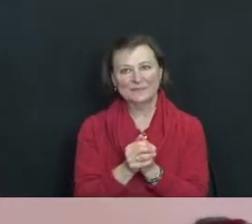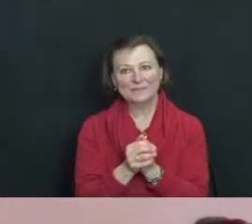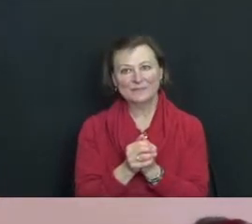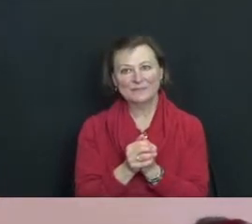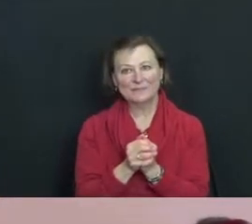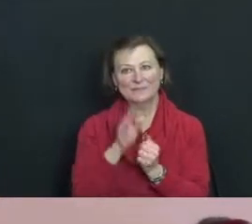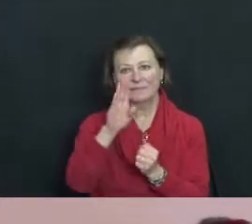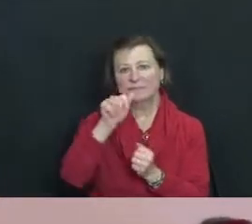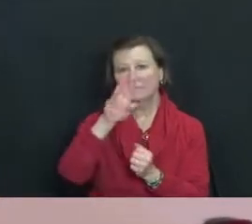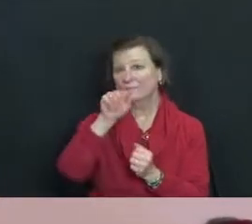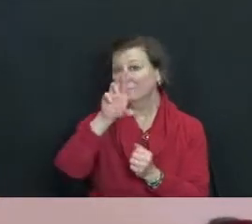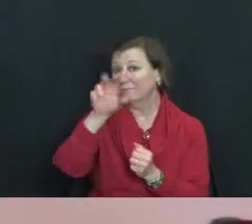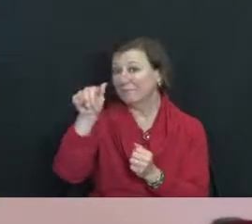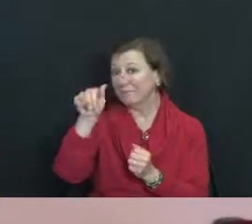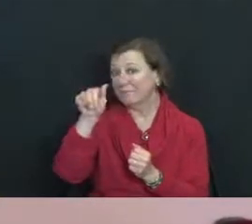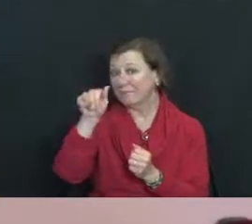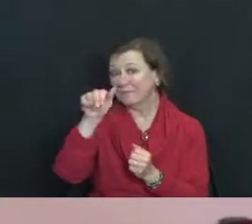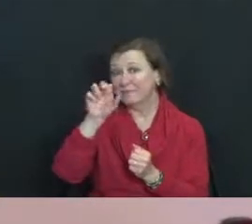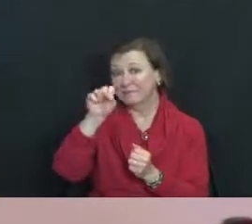Barbara Stebbins Bowes notes,